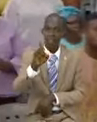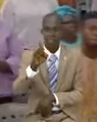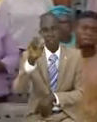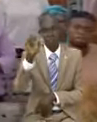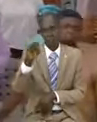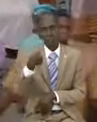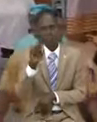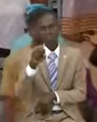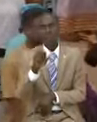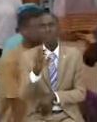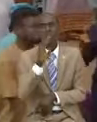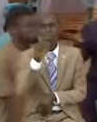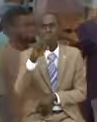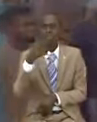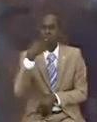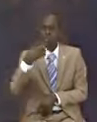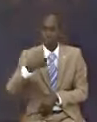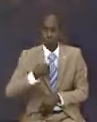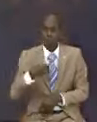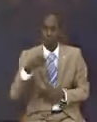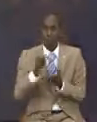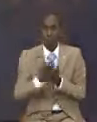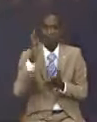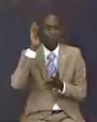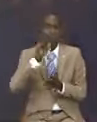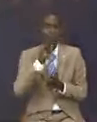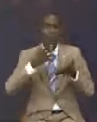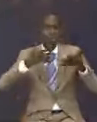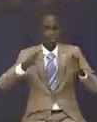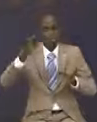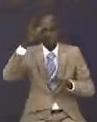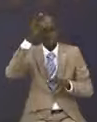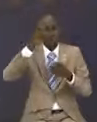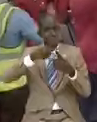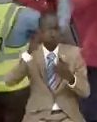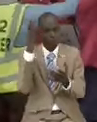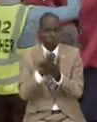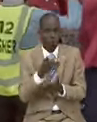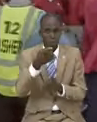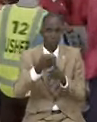Yeah. Are you telling me that you will not allow Satan to stop you?